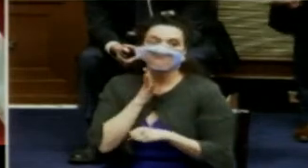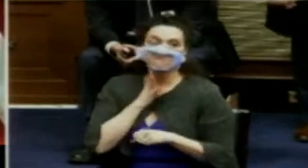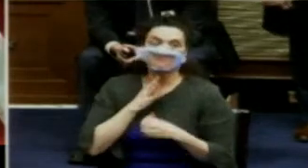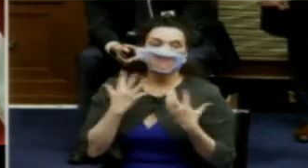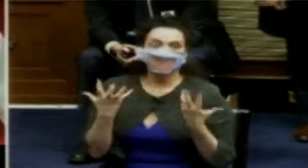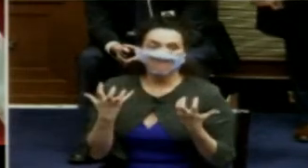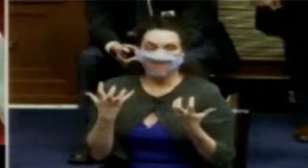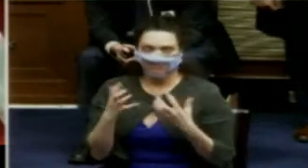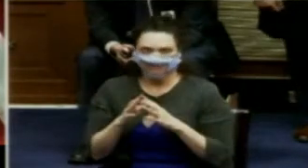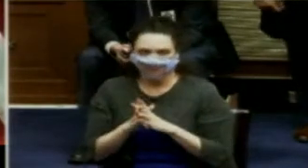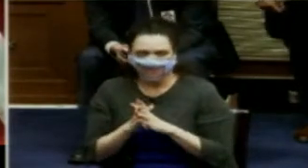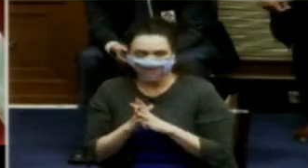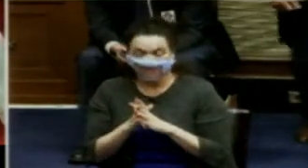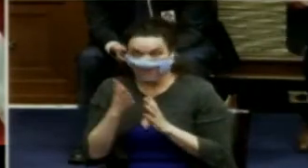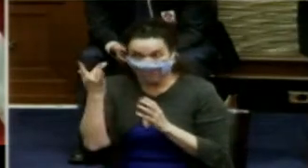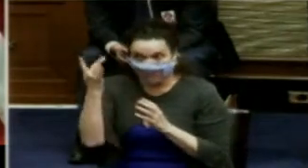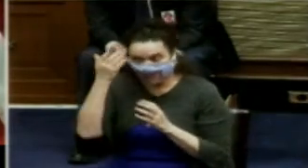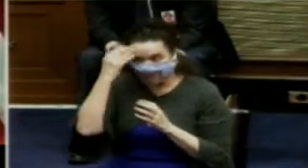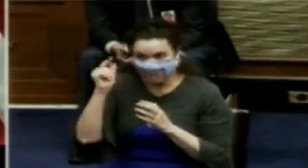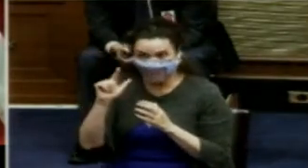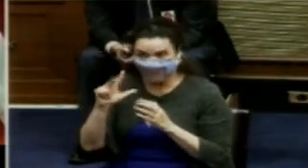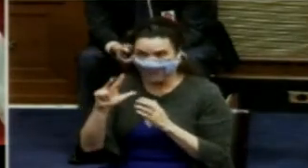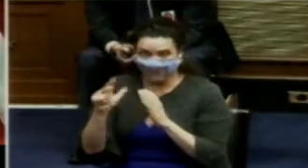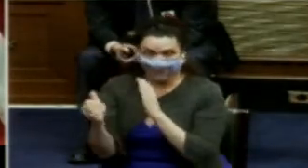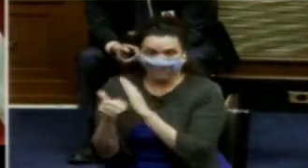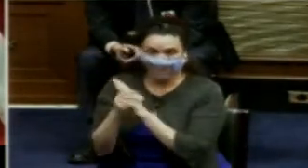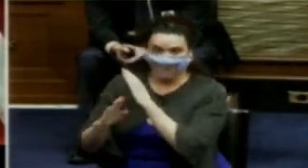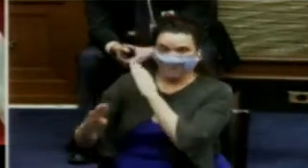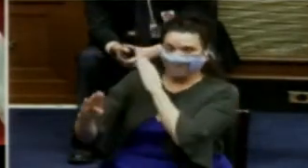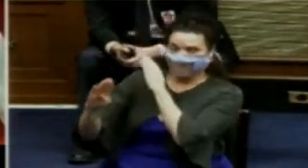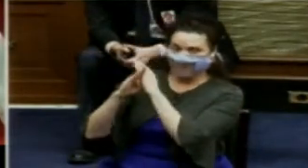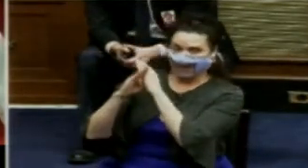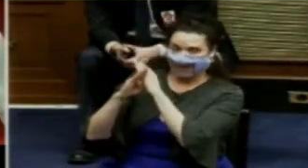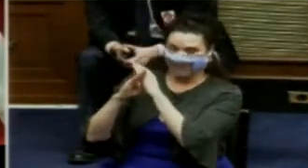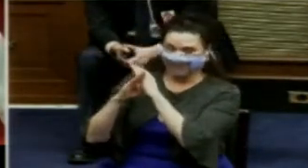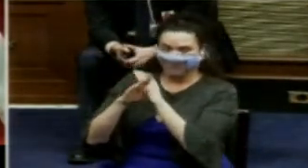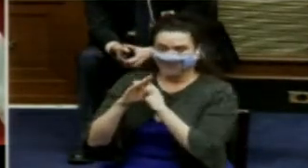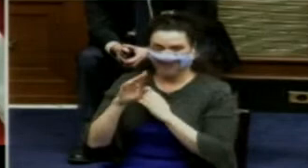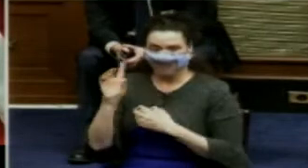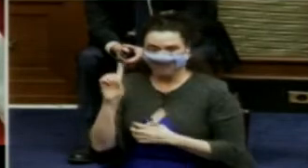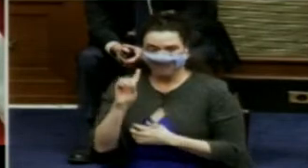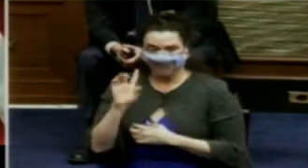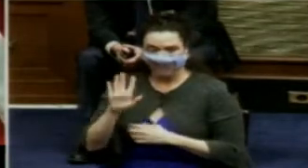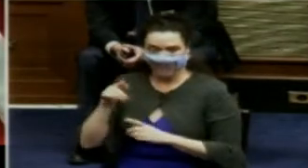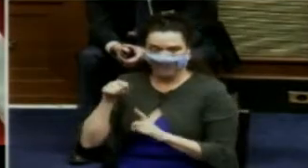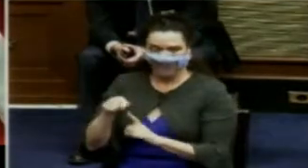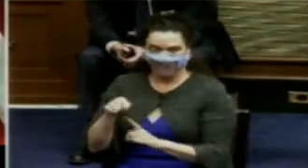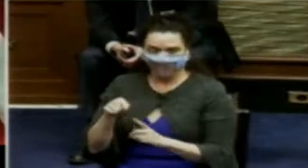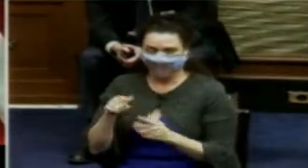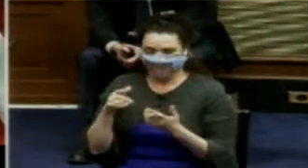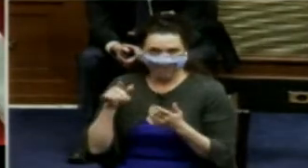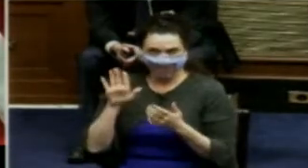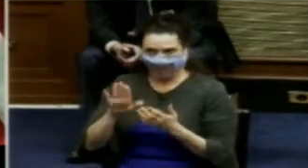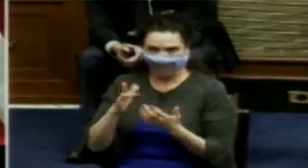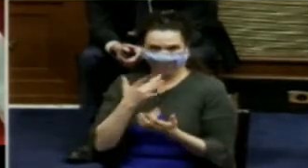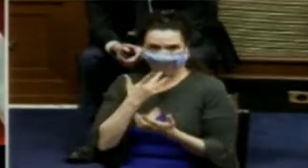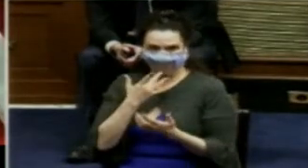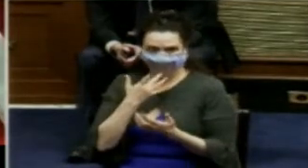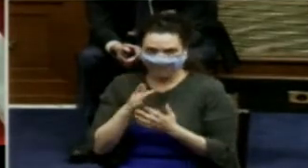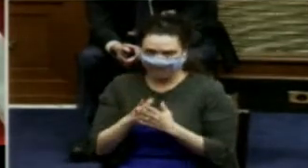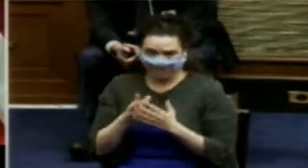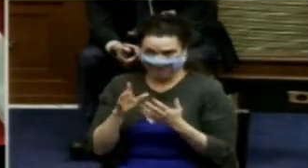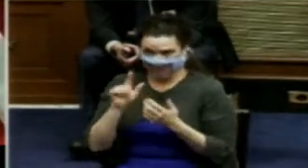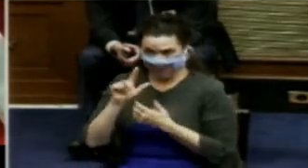23rd Amendment gets in the way of what the Democrats are trying to do without any Republican support. The things that had been brought up